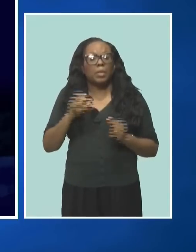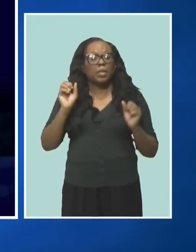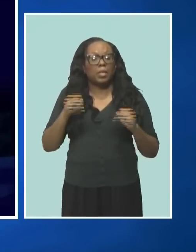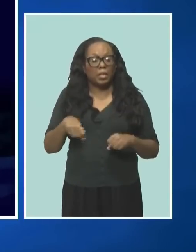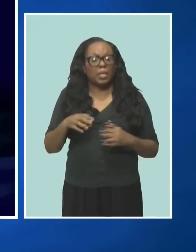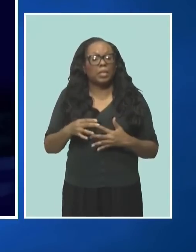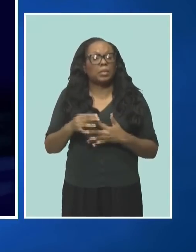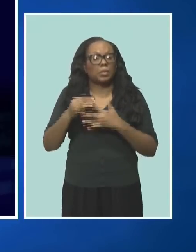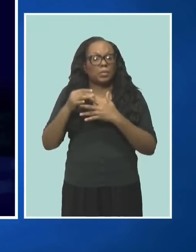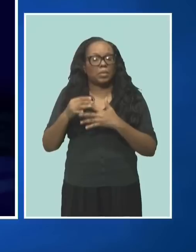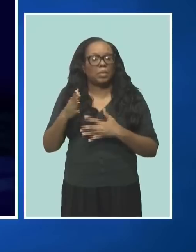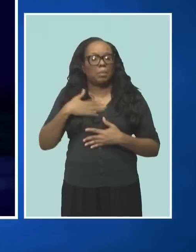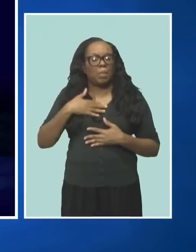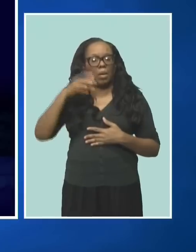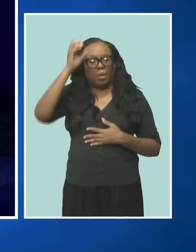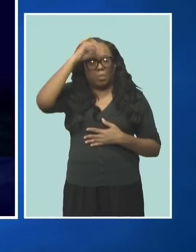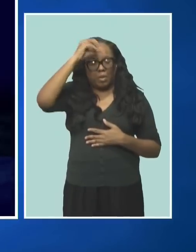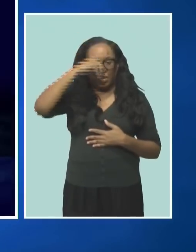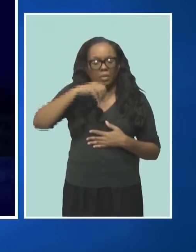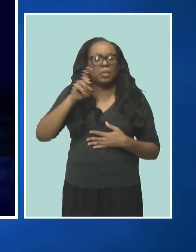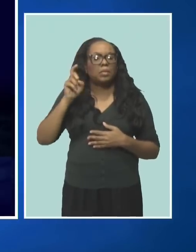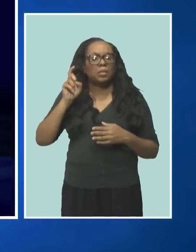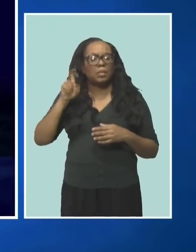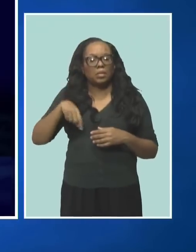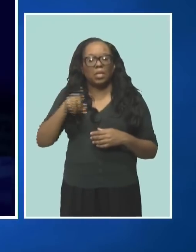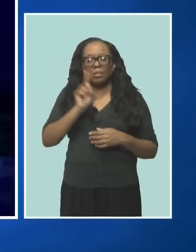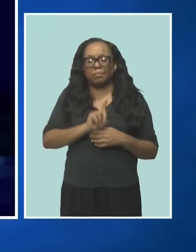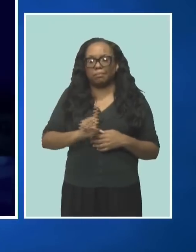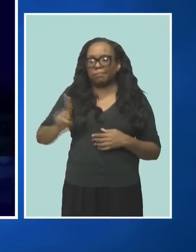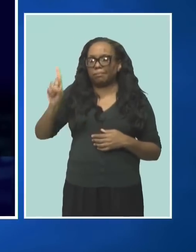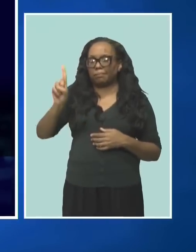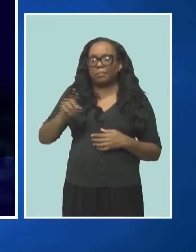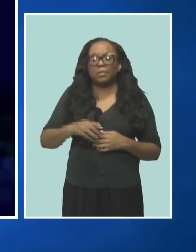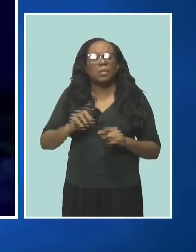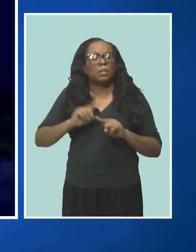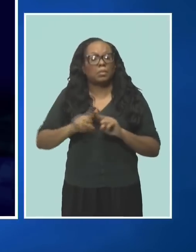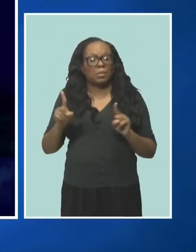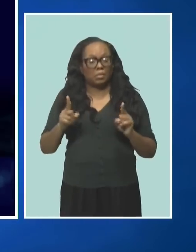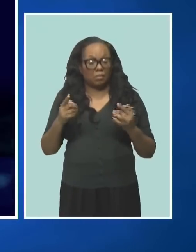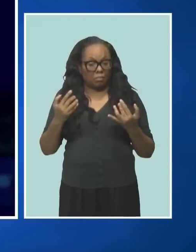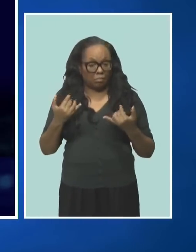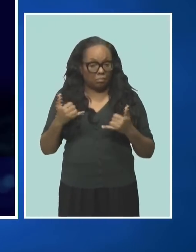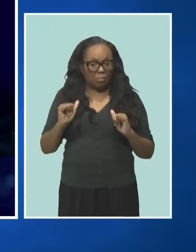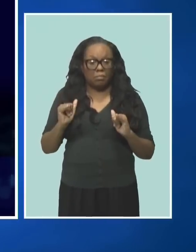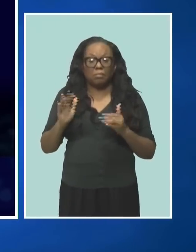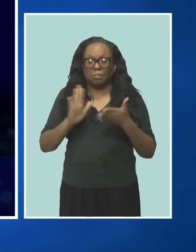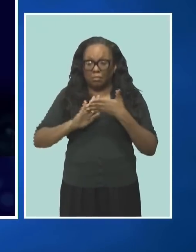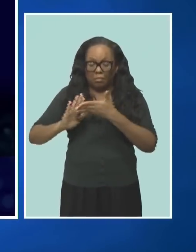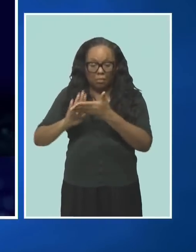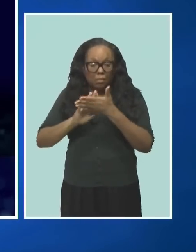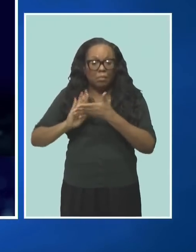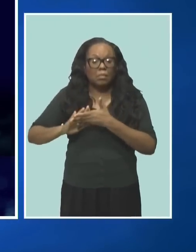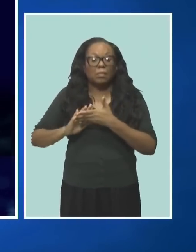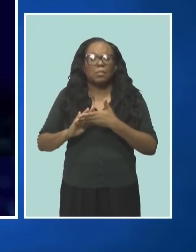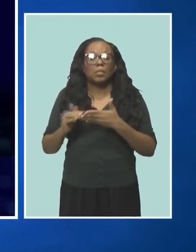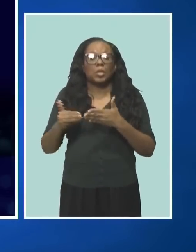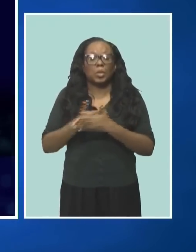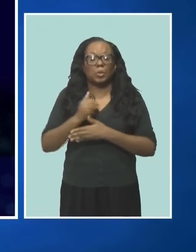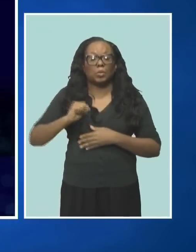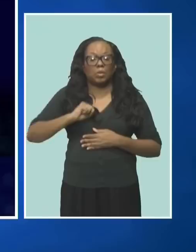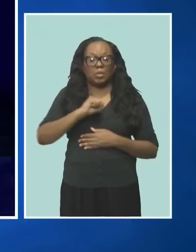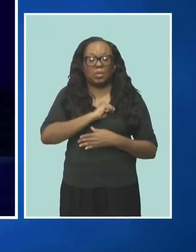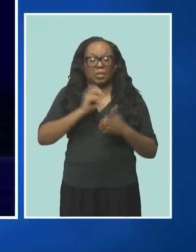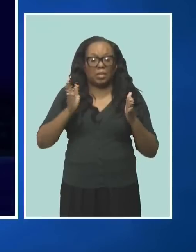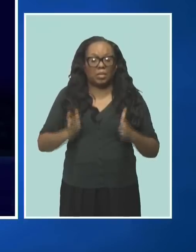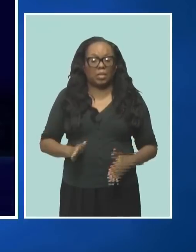and, in my view, would have been an obvious choice. Notwithstanding, I congratulate the new Senator Worrell, and I wish him well